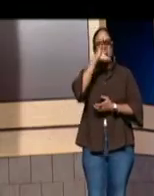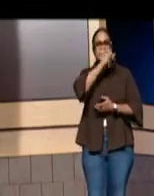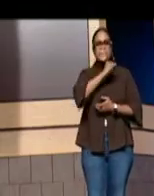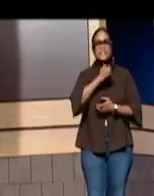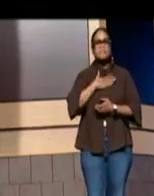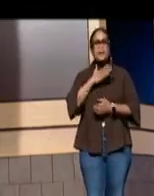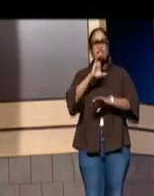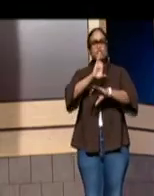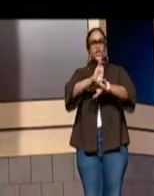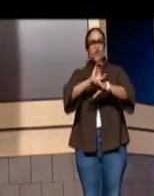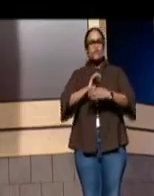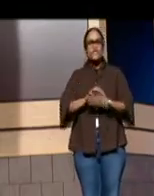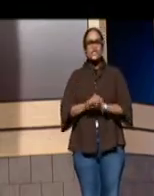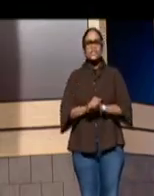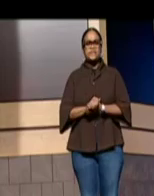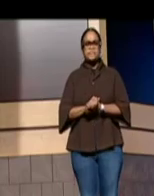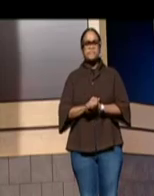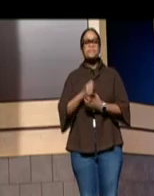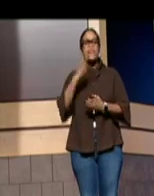church. So